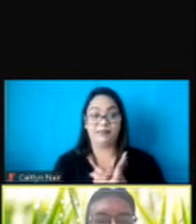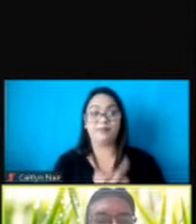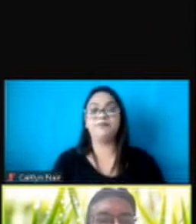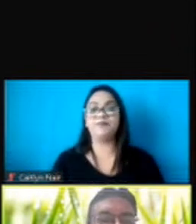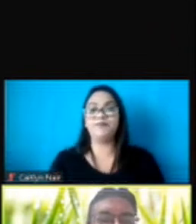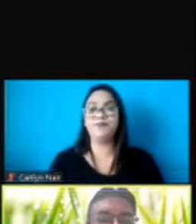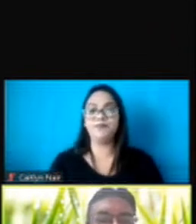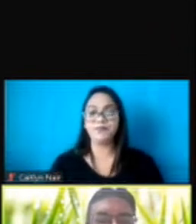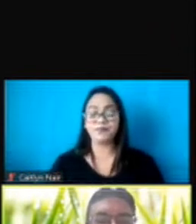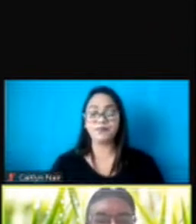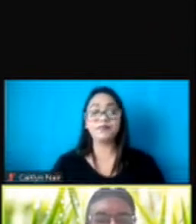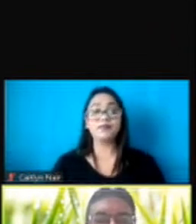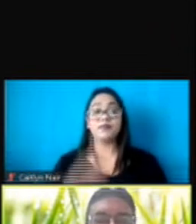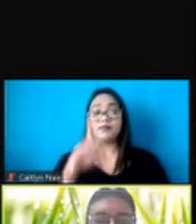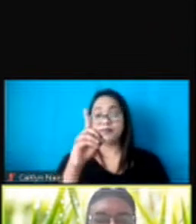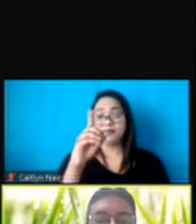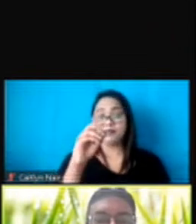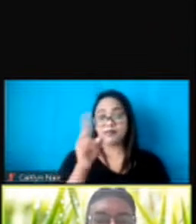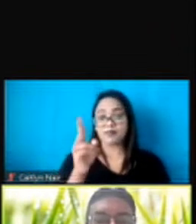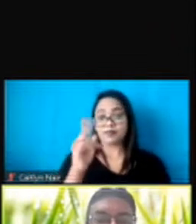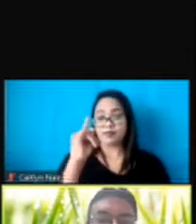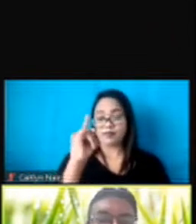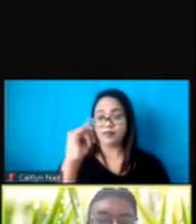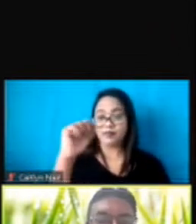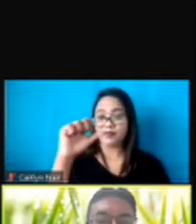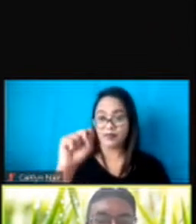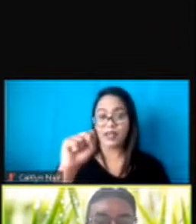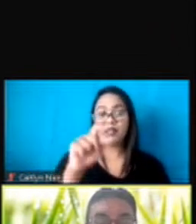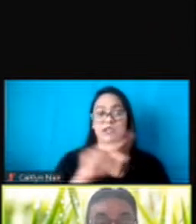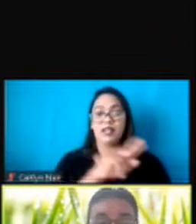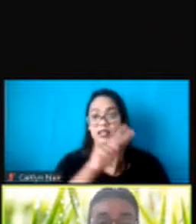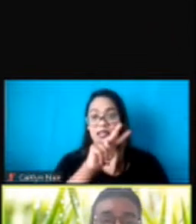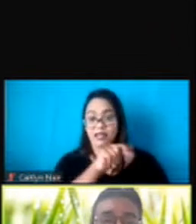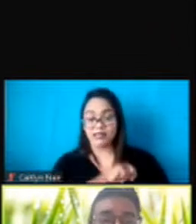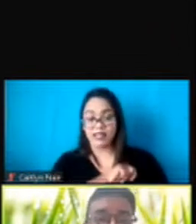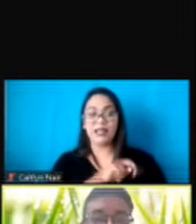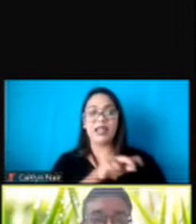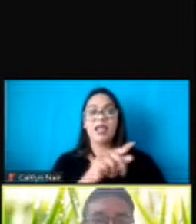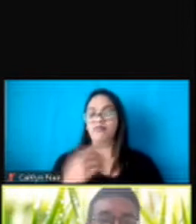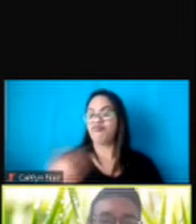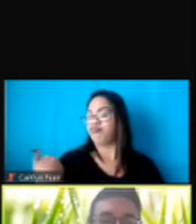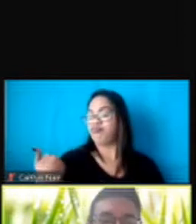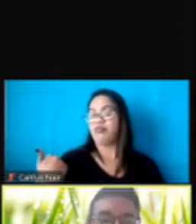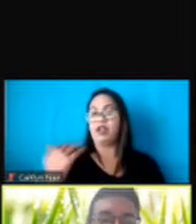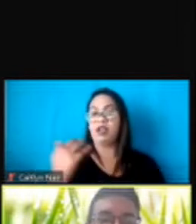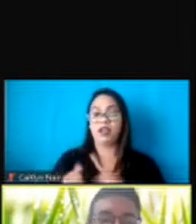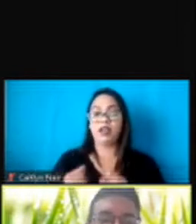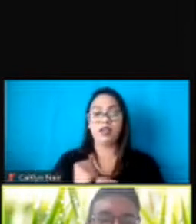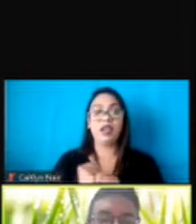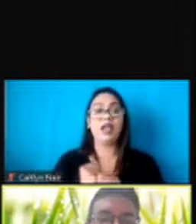the DHIS here in KZN a few years back, and this is an ongoing